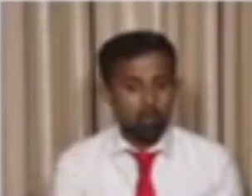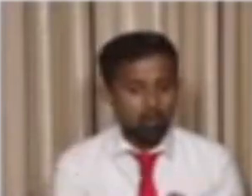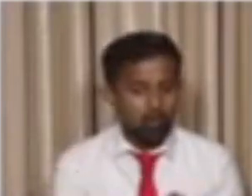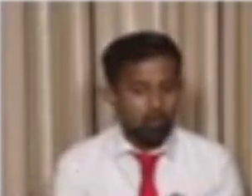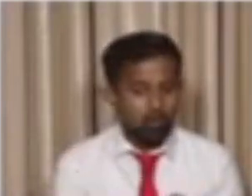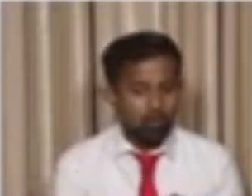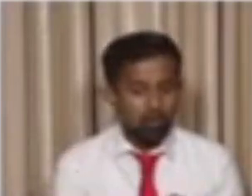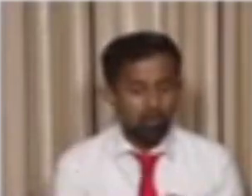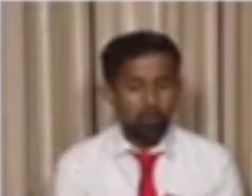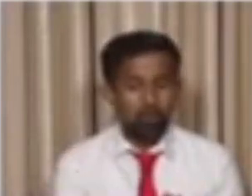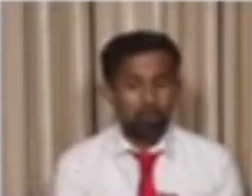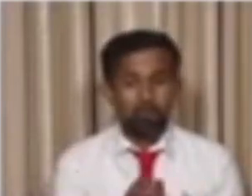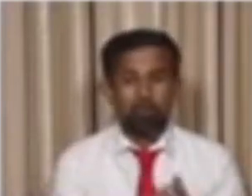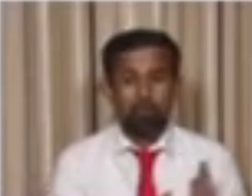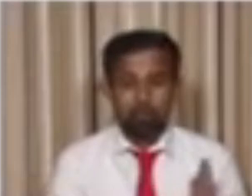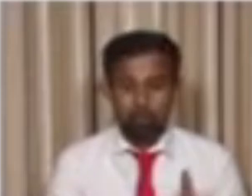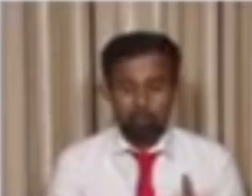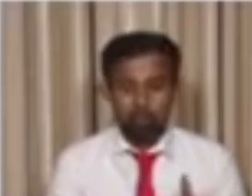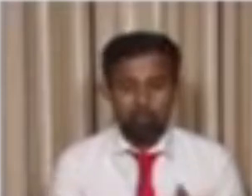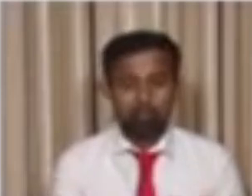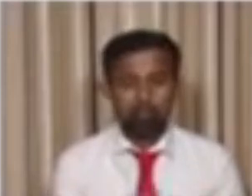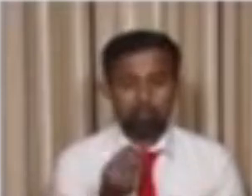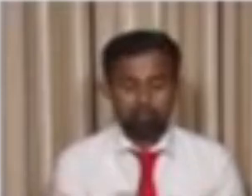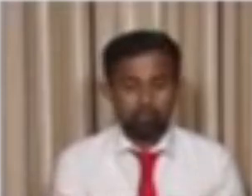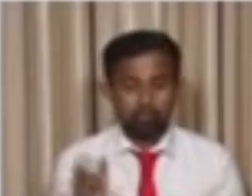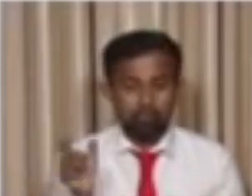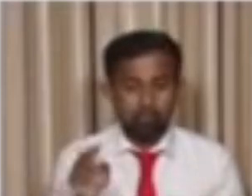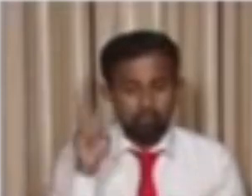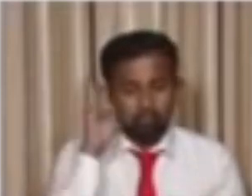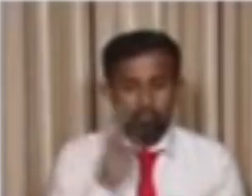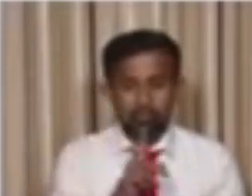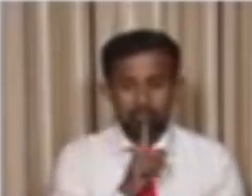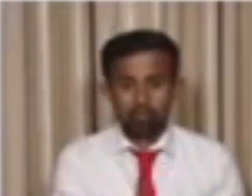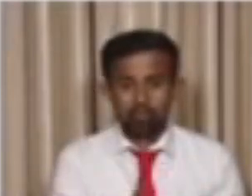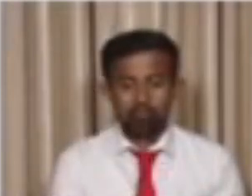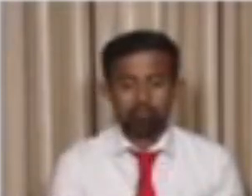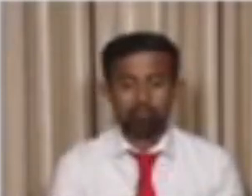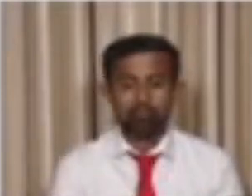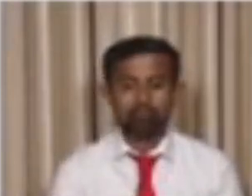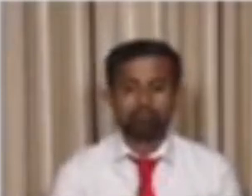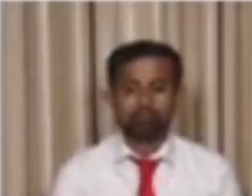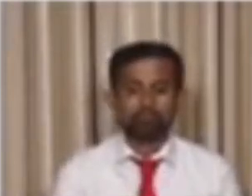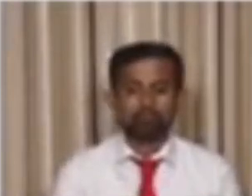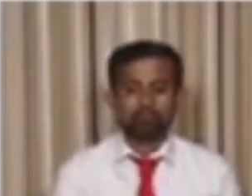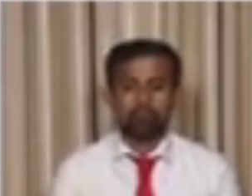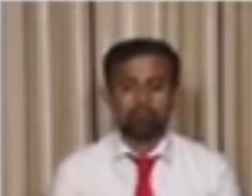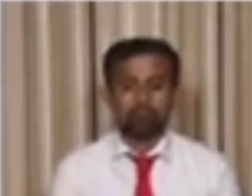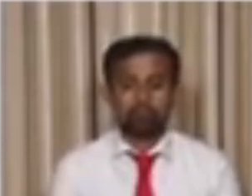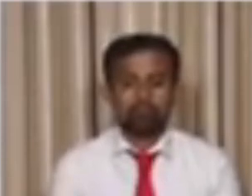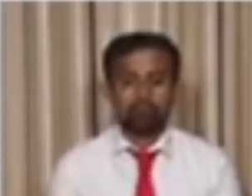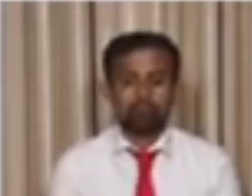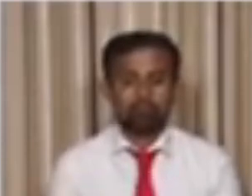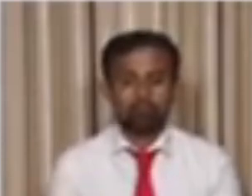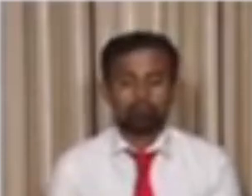1949, he said that he will bring, and that law to a great extent reduced